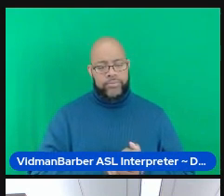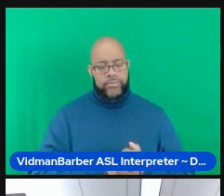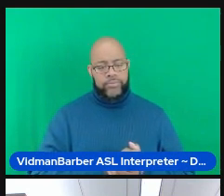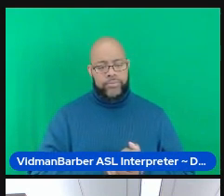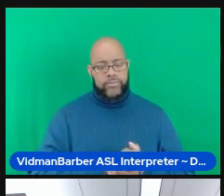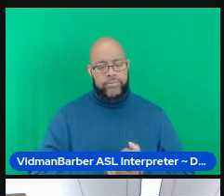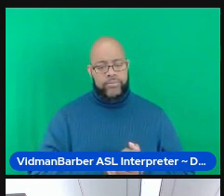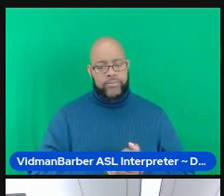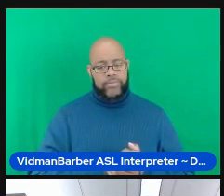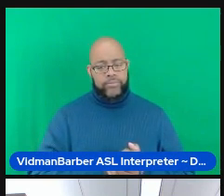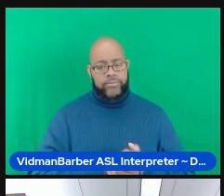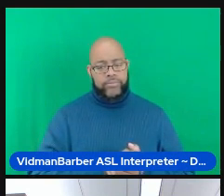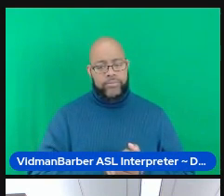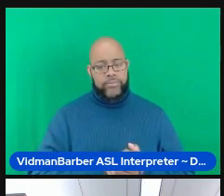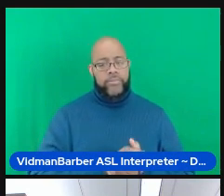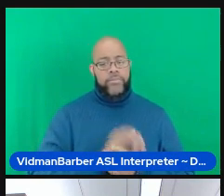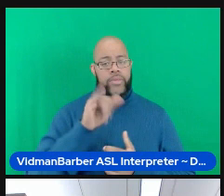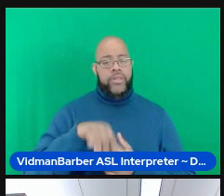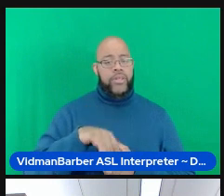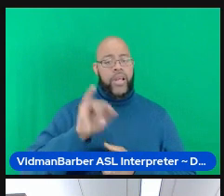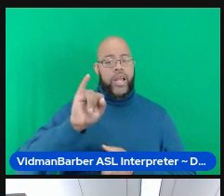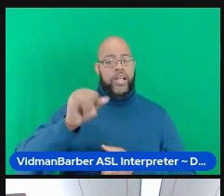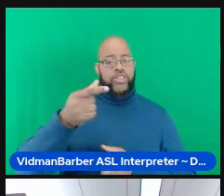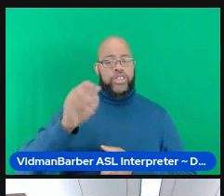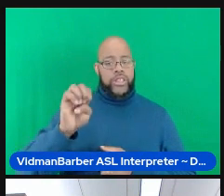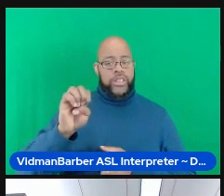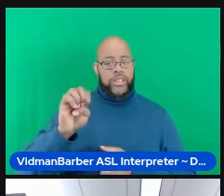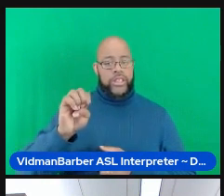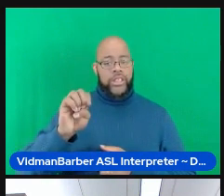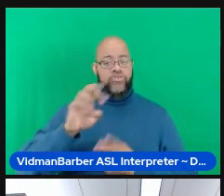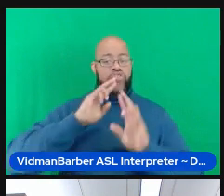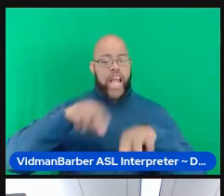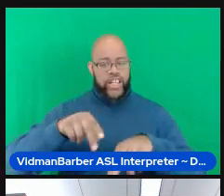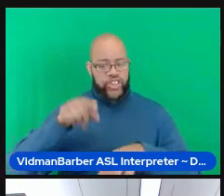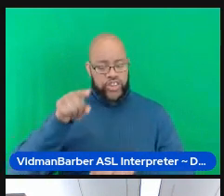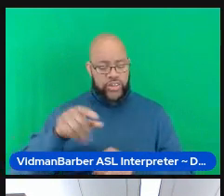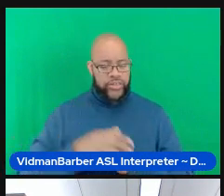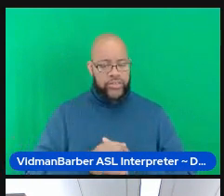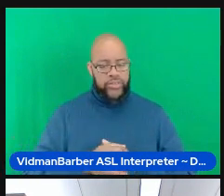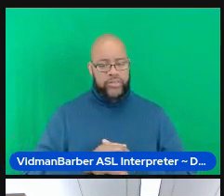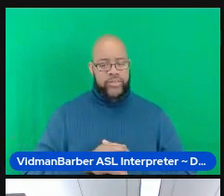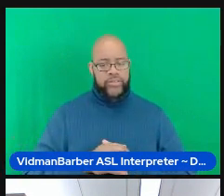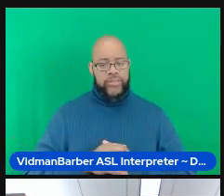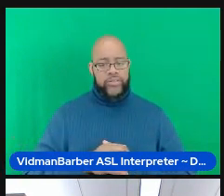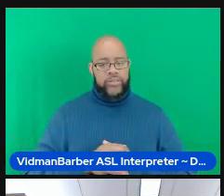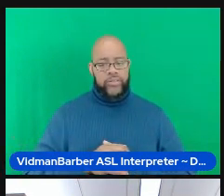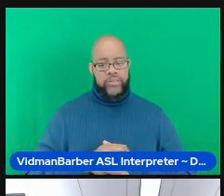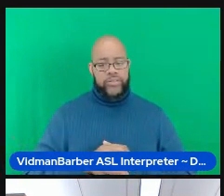since anaphylaxis is an IgE mediated allergic reaction, we first